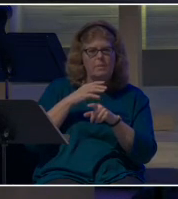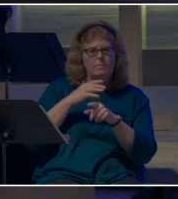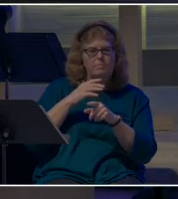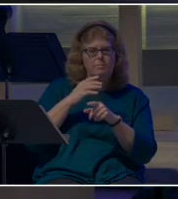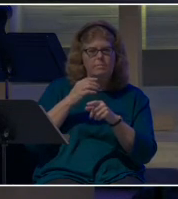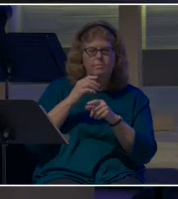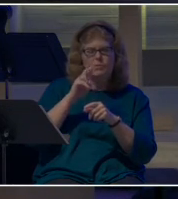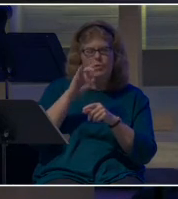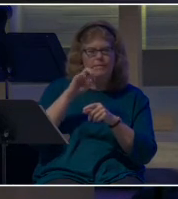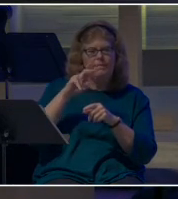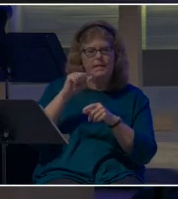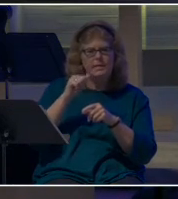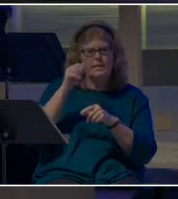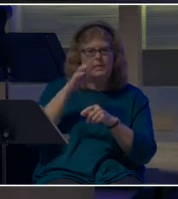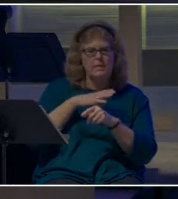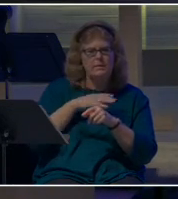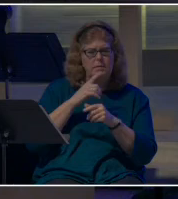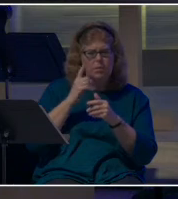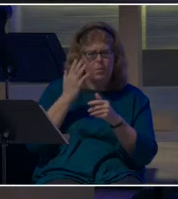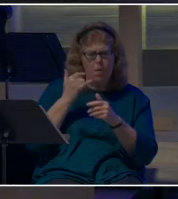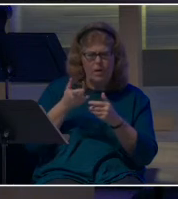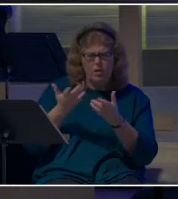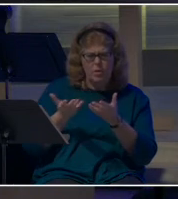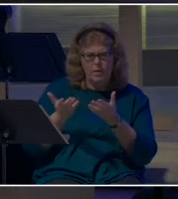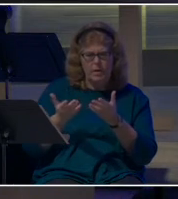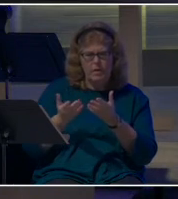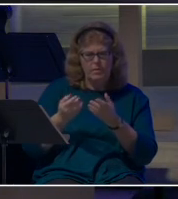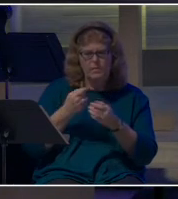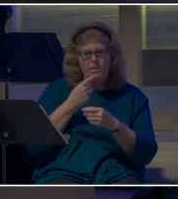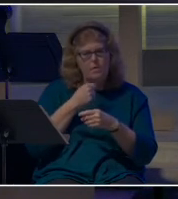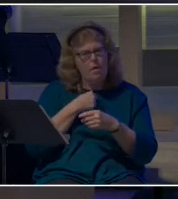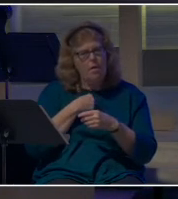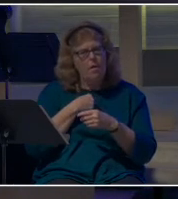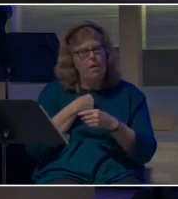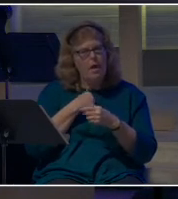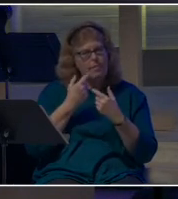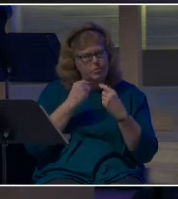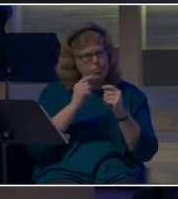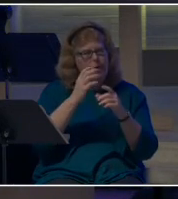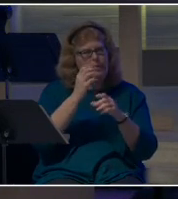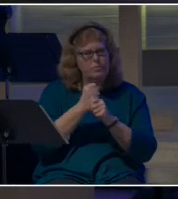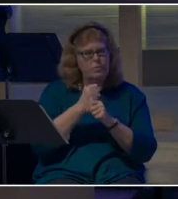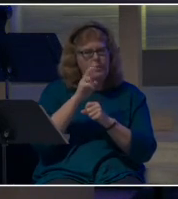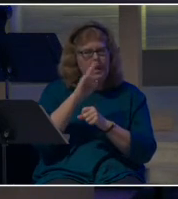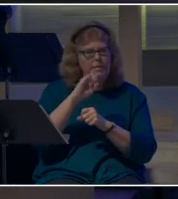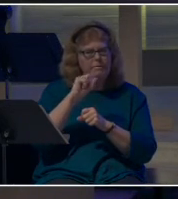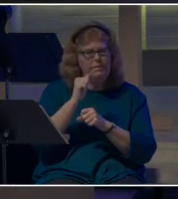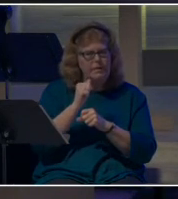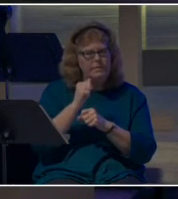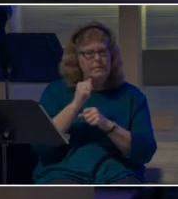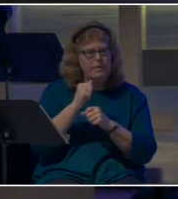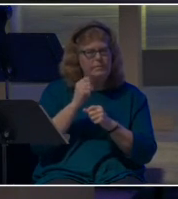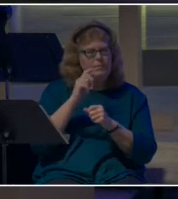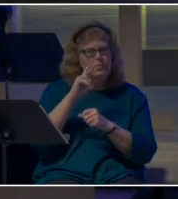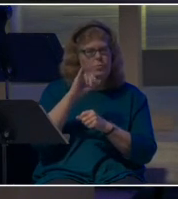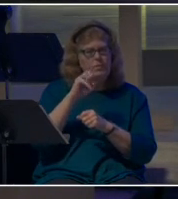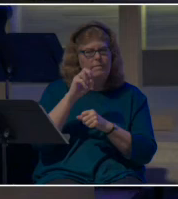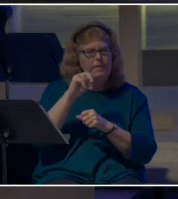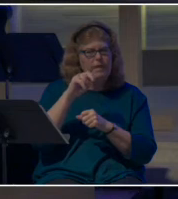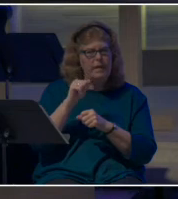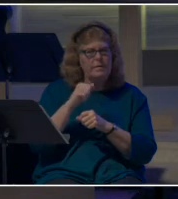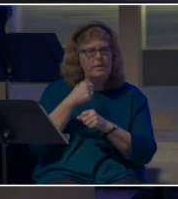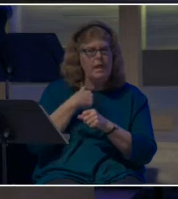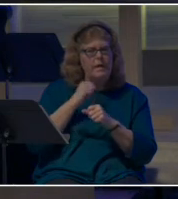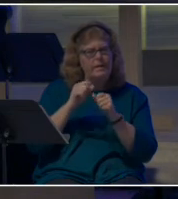gets visas." He said, "What are you doing here?" And he said, "I'm trying to get a visa to Vienna so I